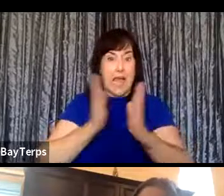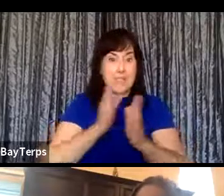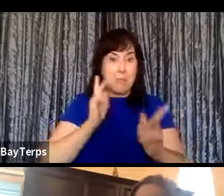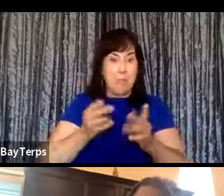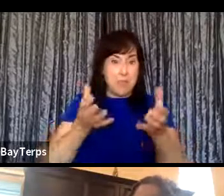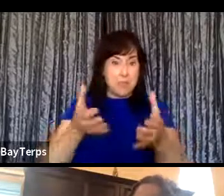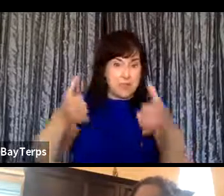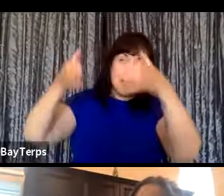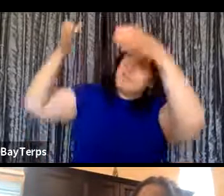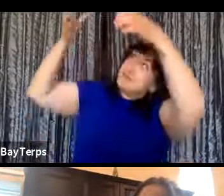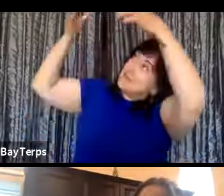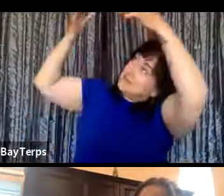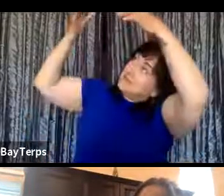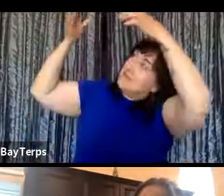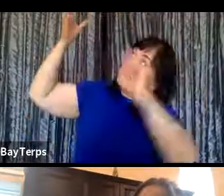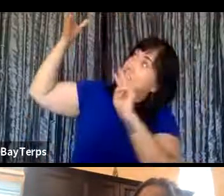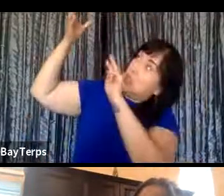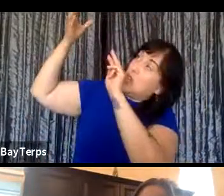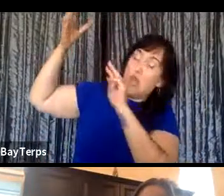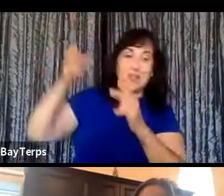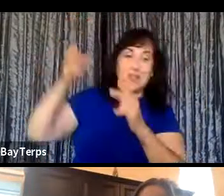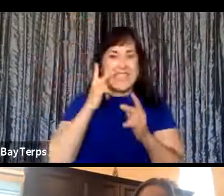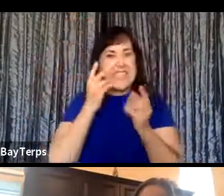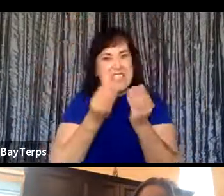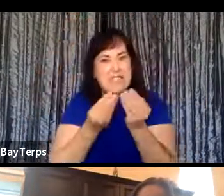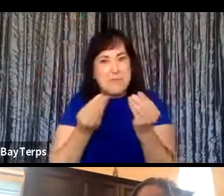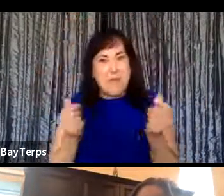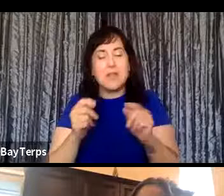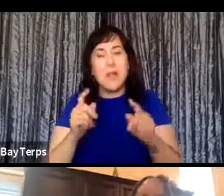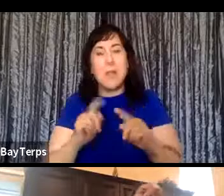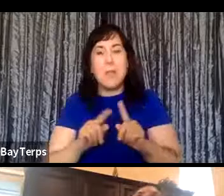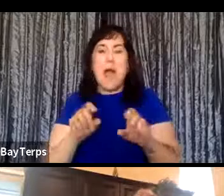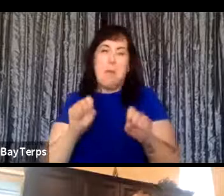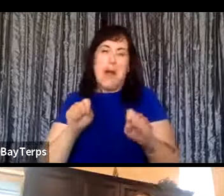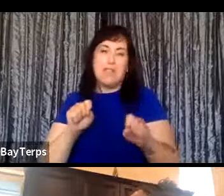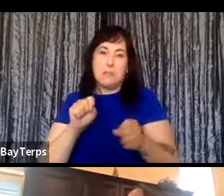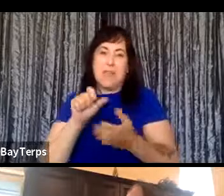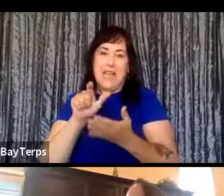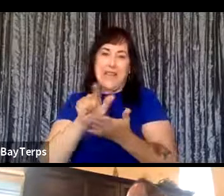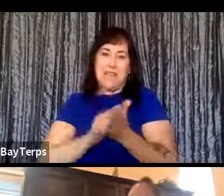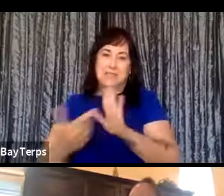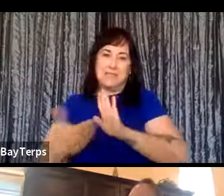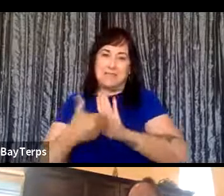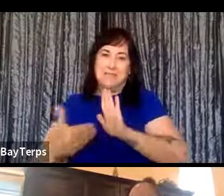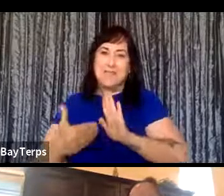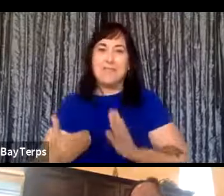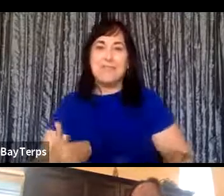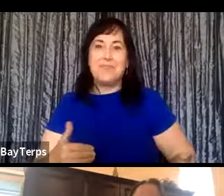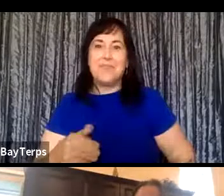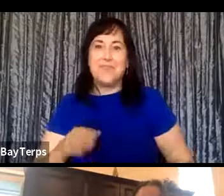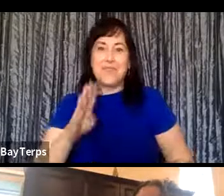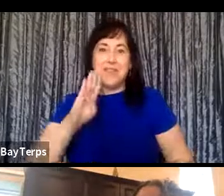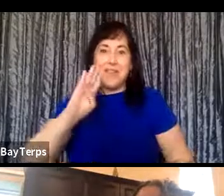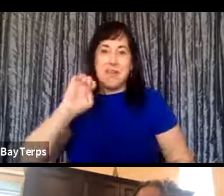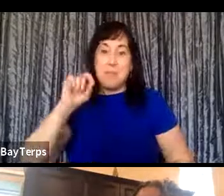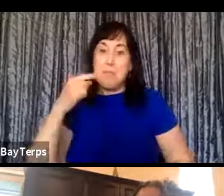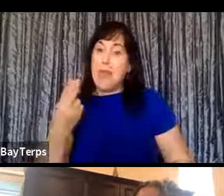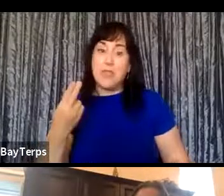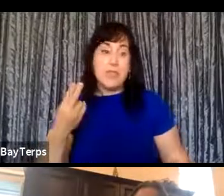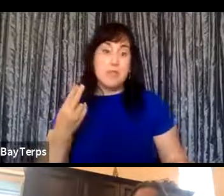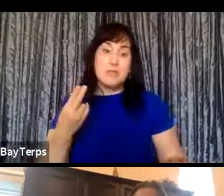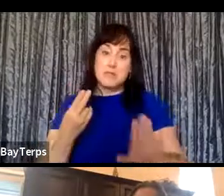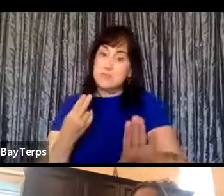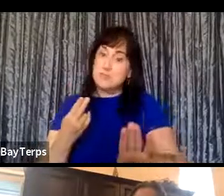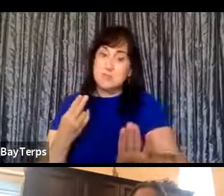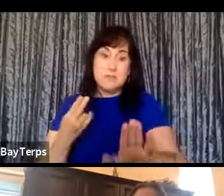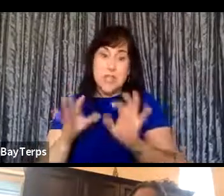see how melty it is. But I am aware of possible litigation and the possibility, Beth, we don't want chocolate falling on people's heads. That would